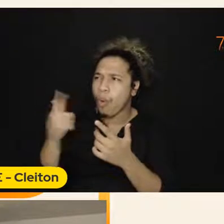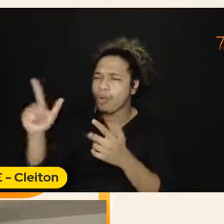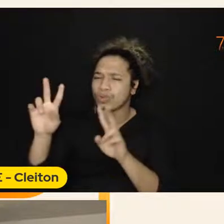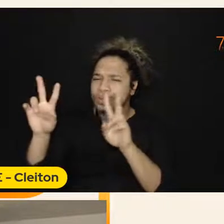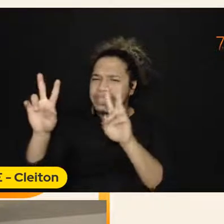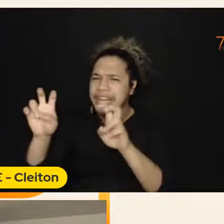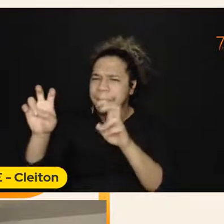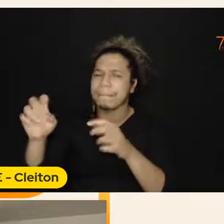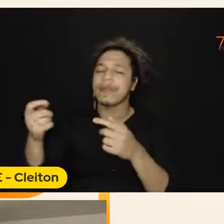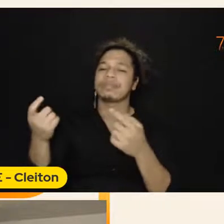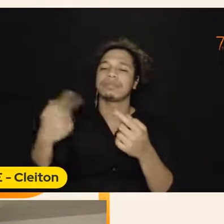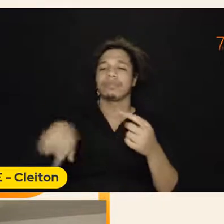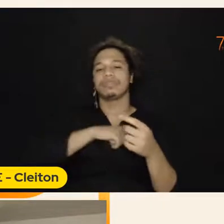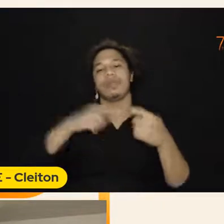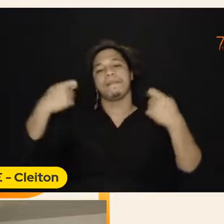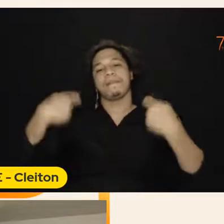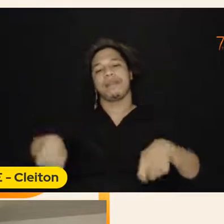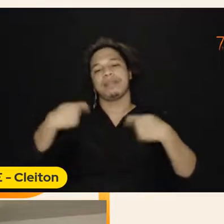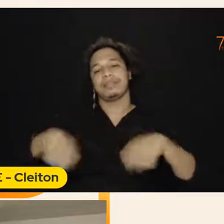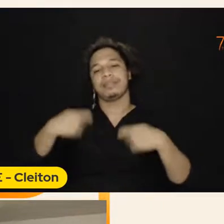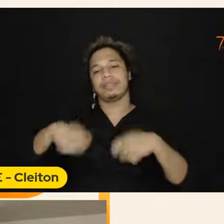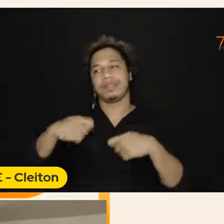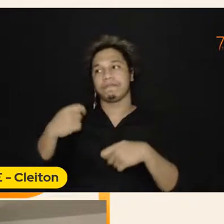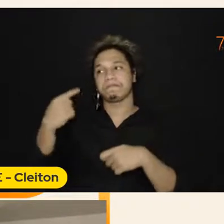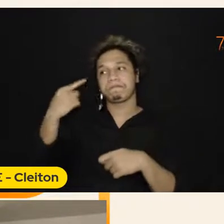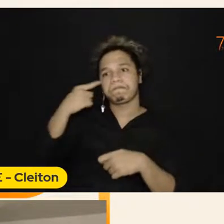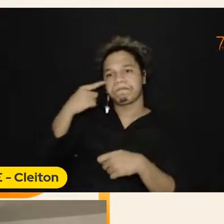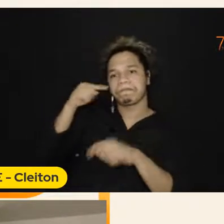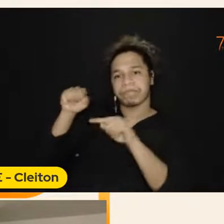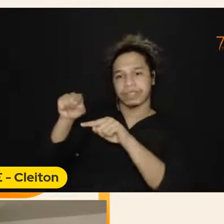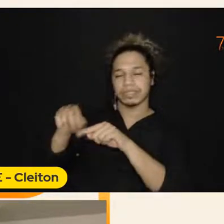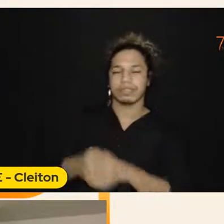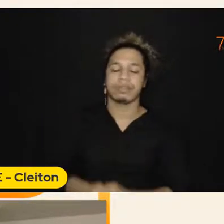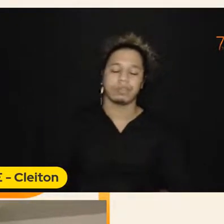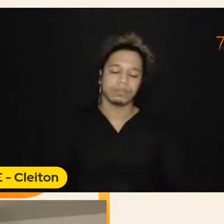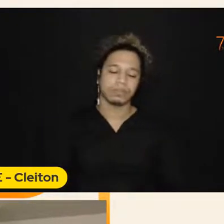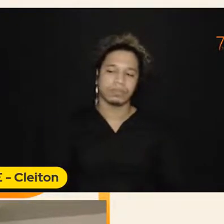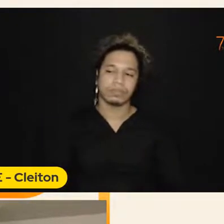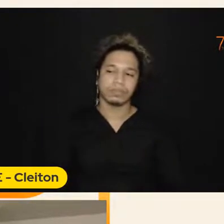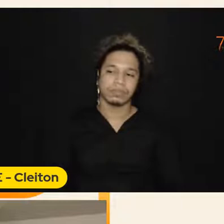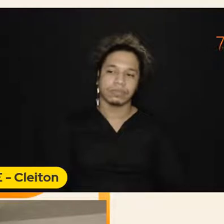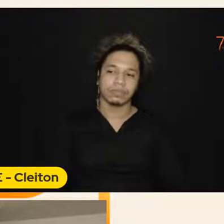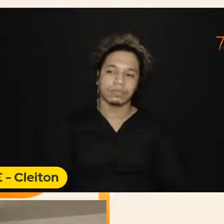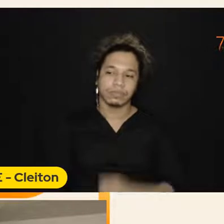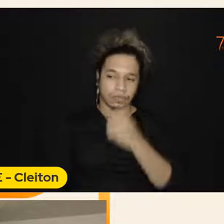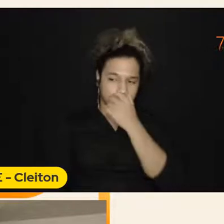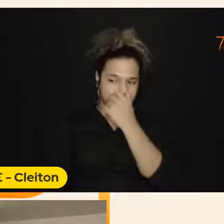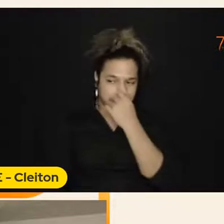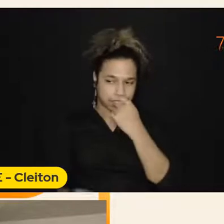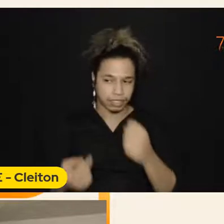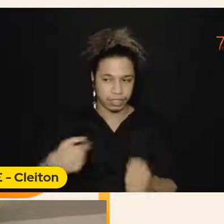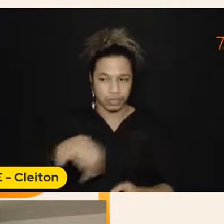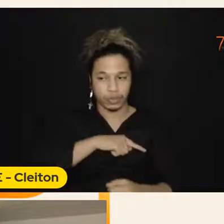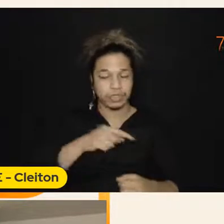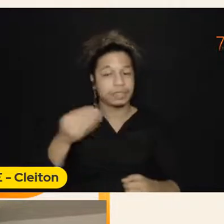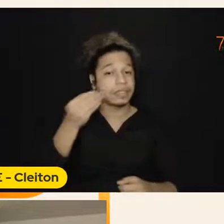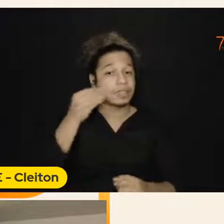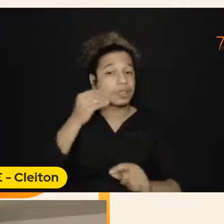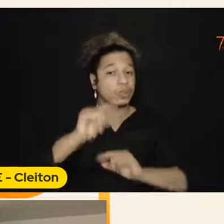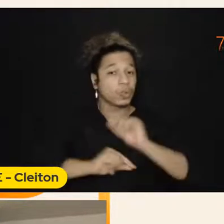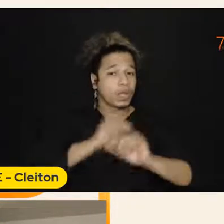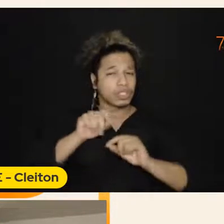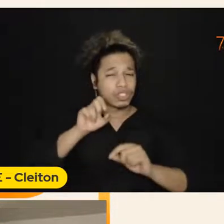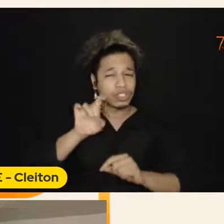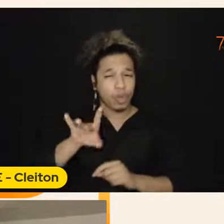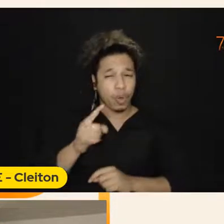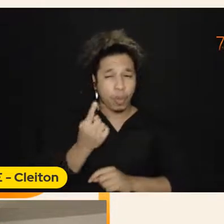address. What we are trying to do with this new approach is to offer not just one perspective,